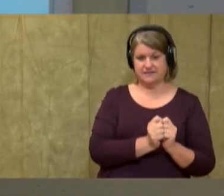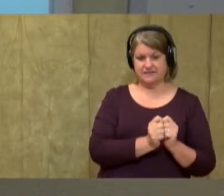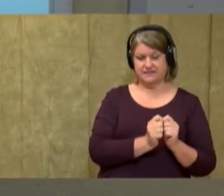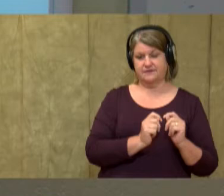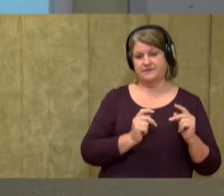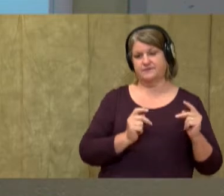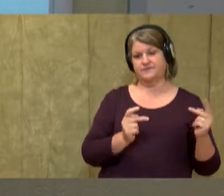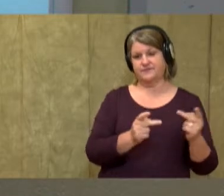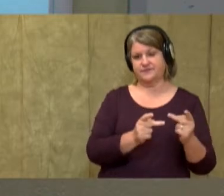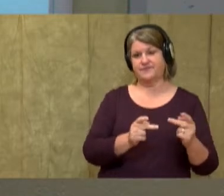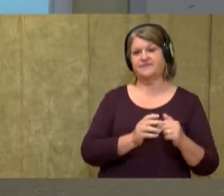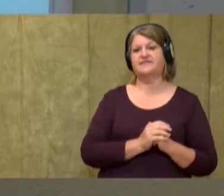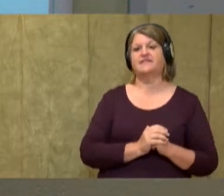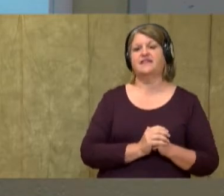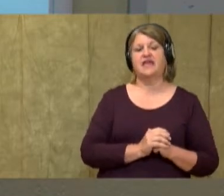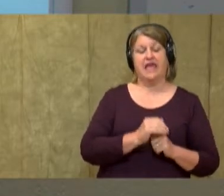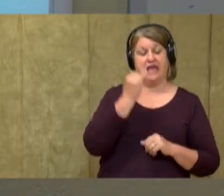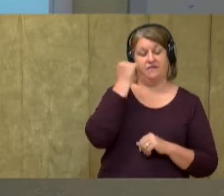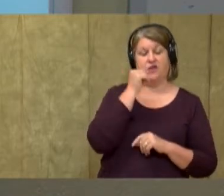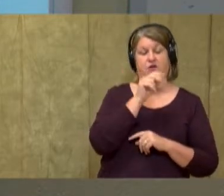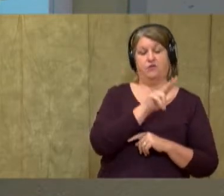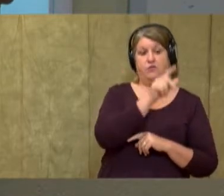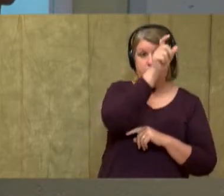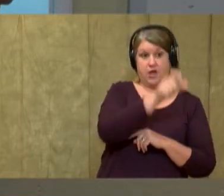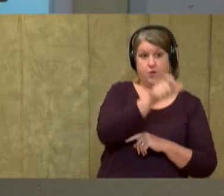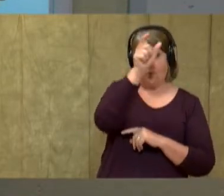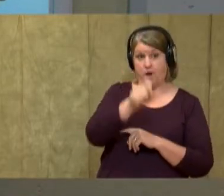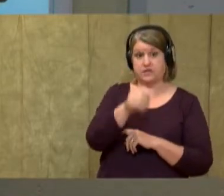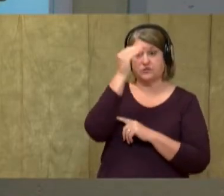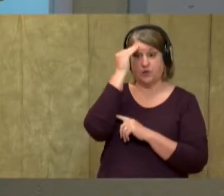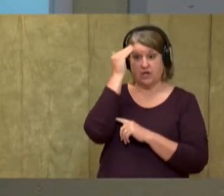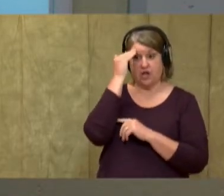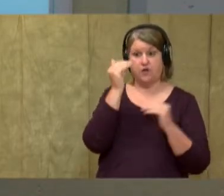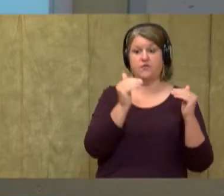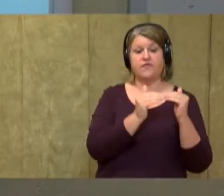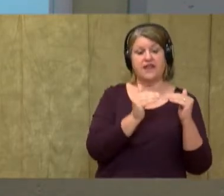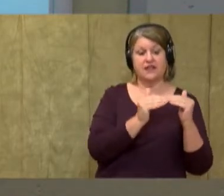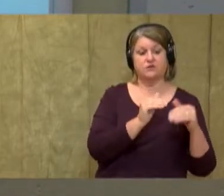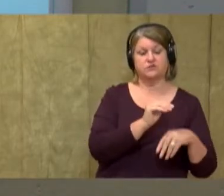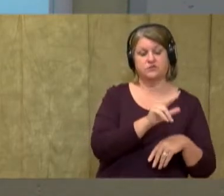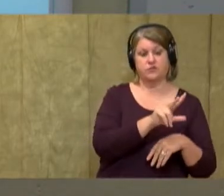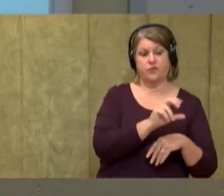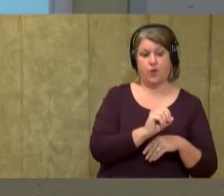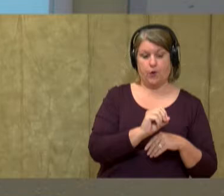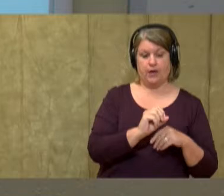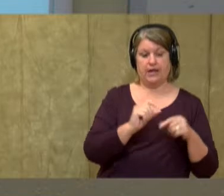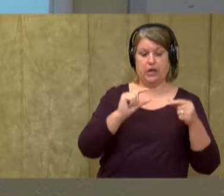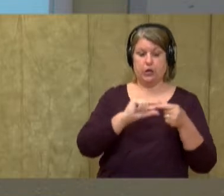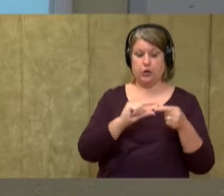tens, 3 rods, we know that will be 30 cubes